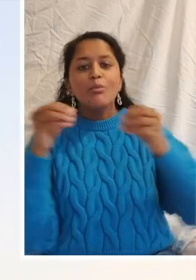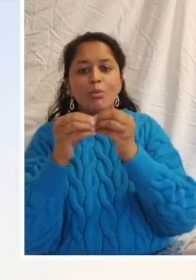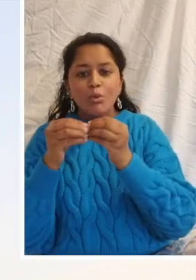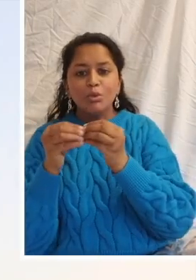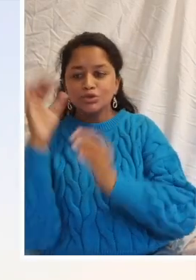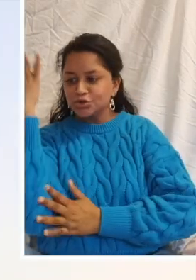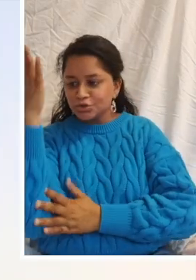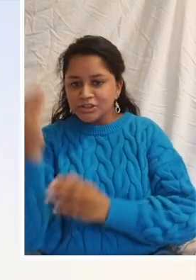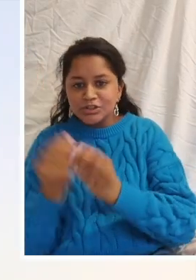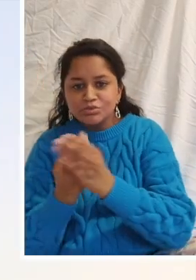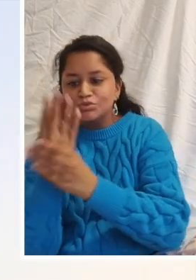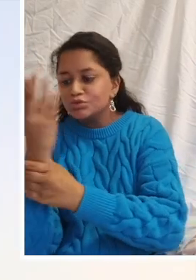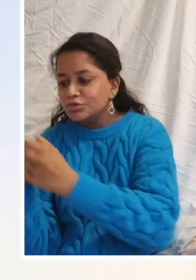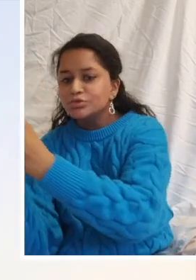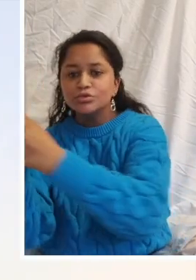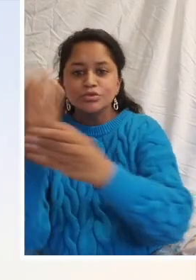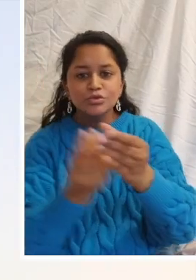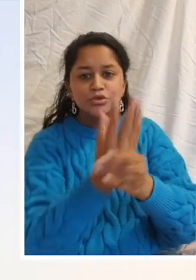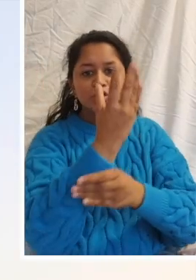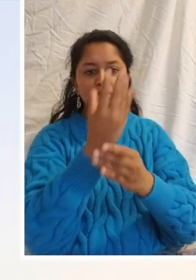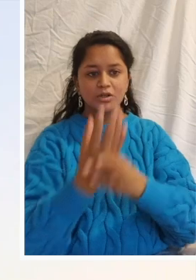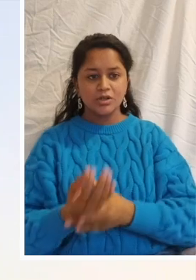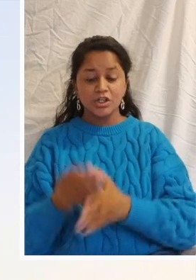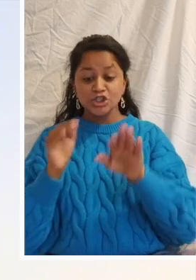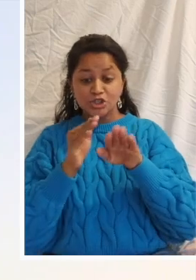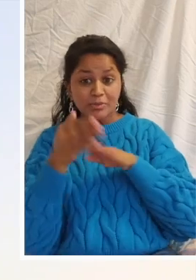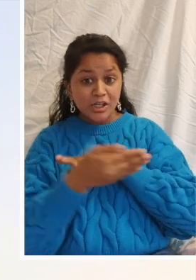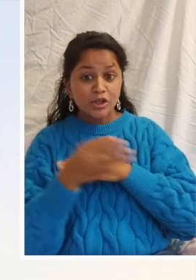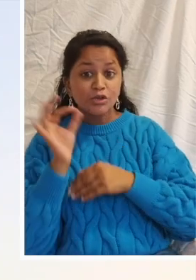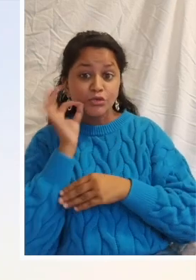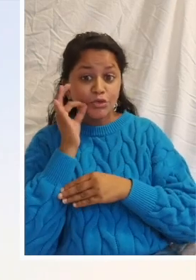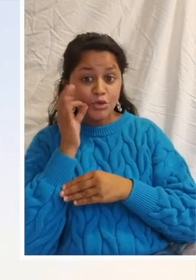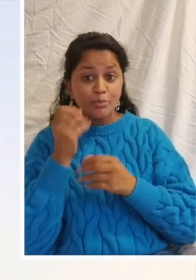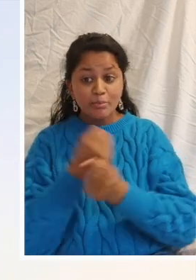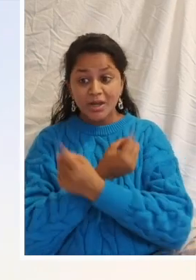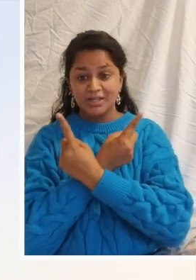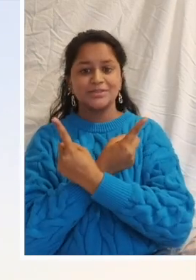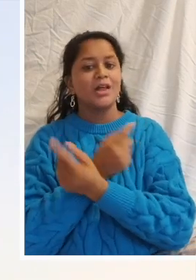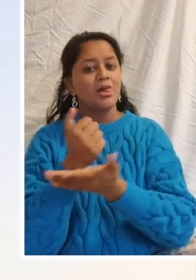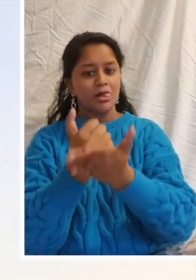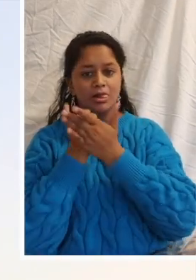And through basically pollination and seed dispersal, they allow more trees to grow.